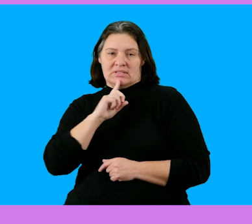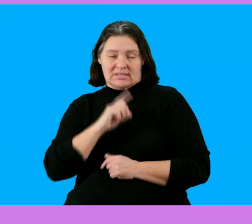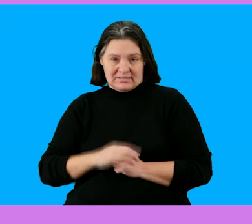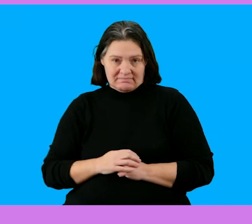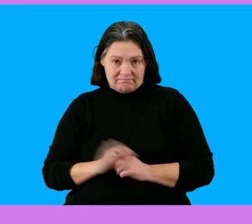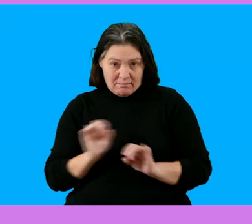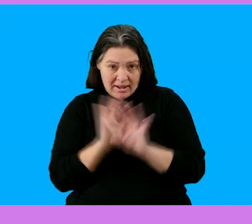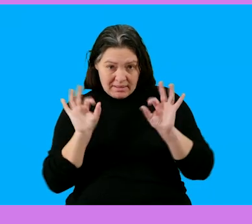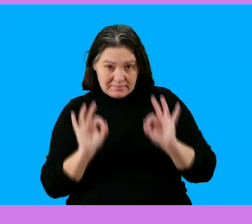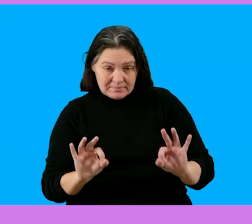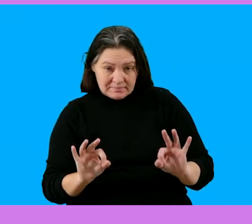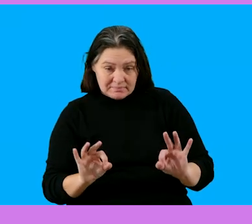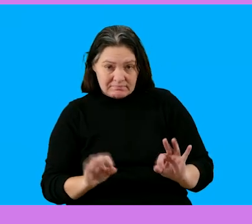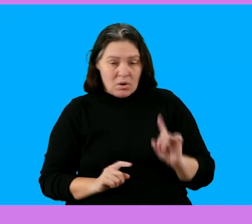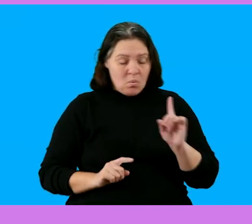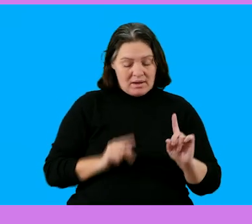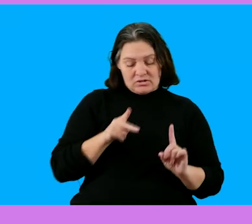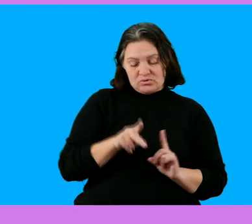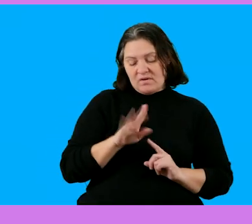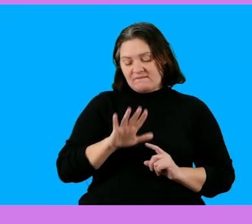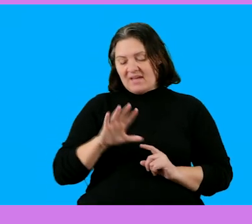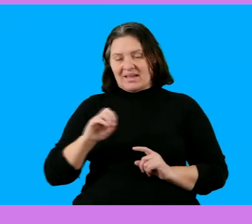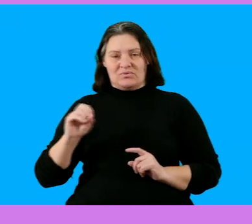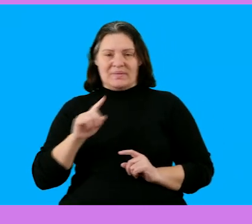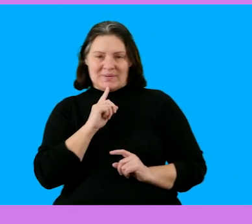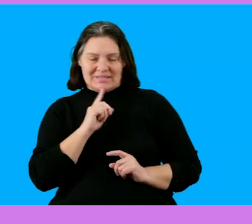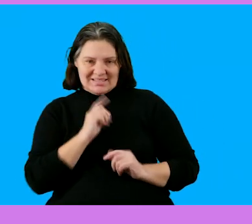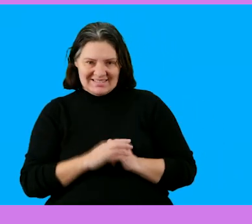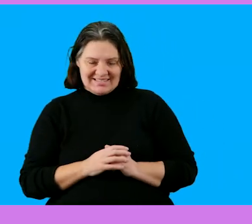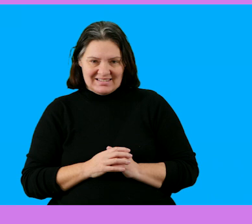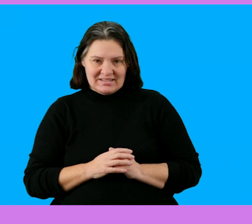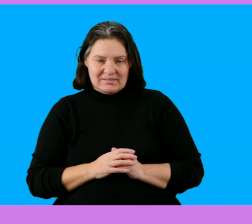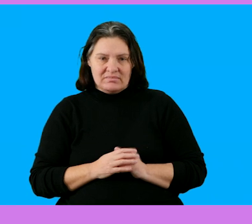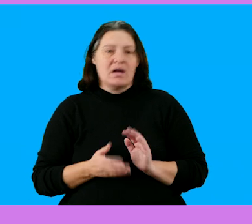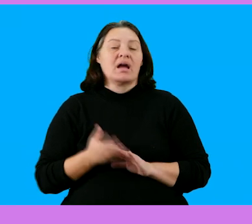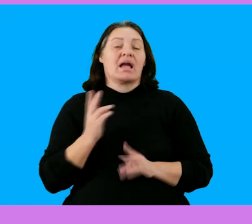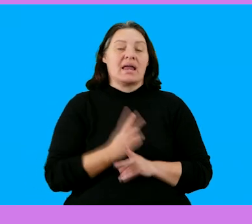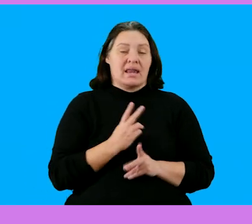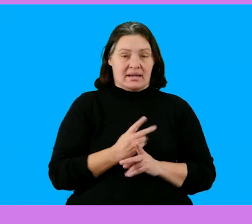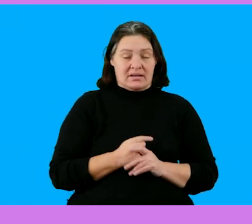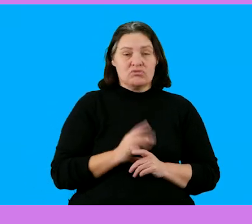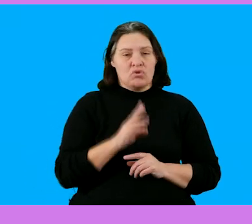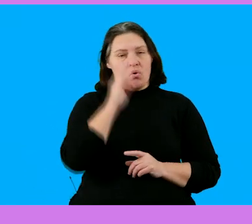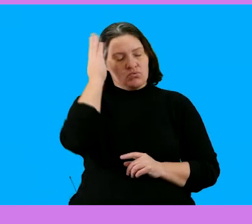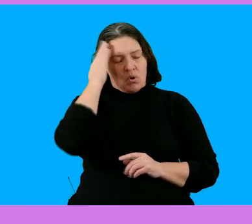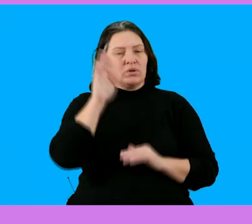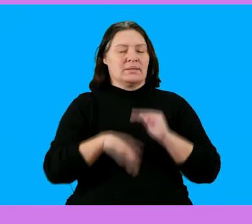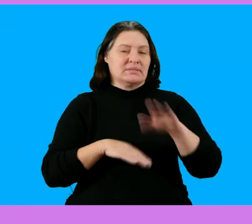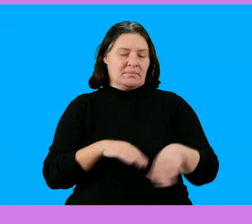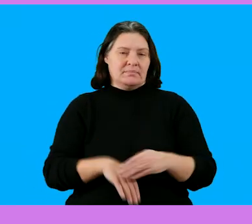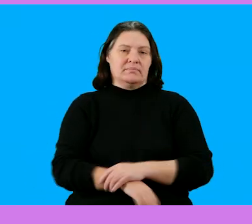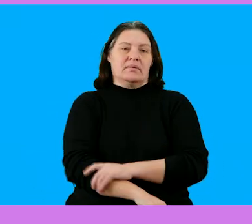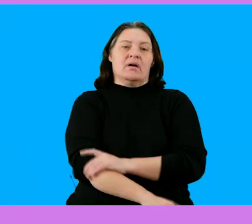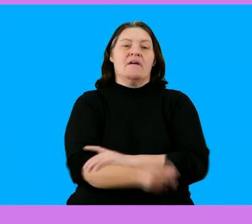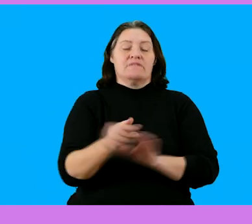500,000. Guys, are we clear on that? 1 is to 500,000. I'll run through this one more time so that you know the steps. So first